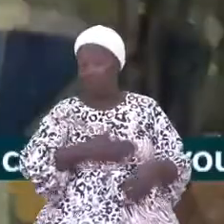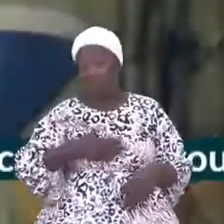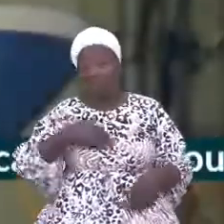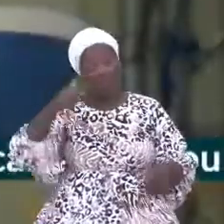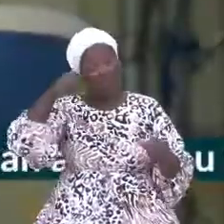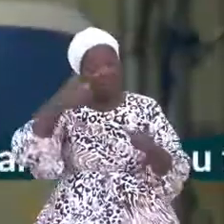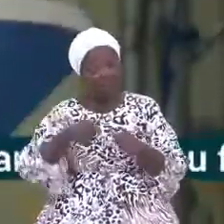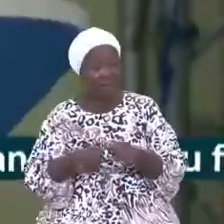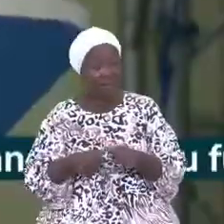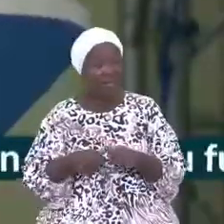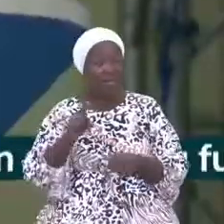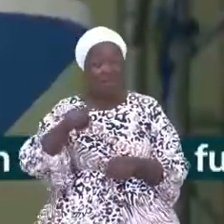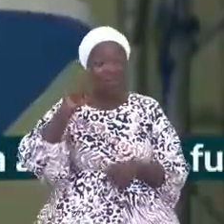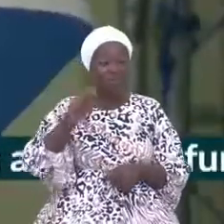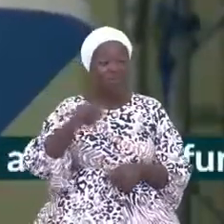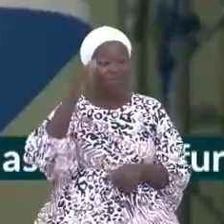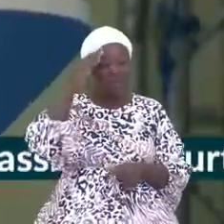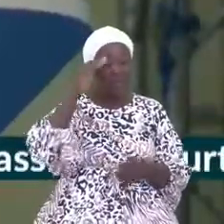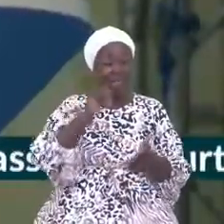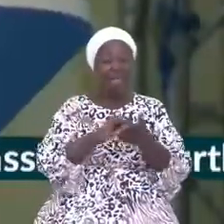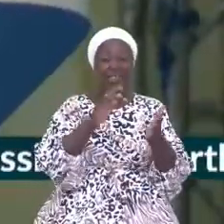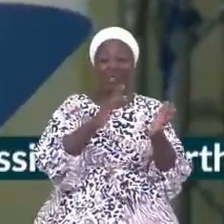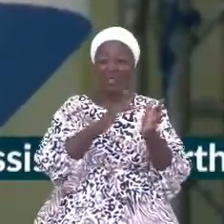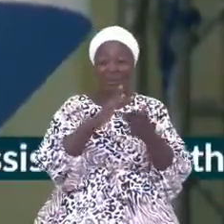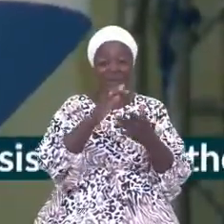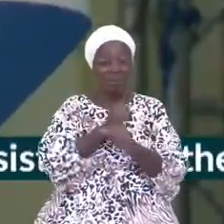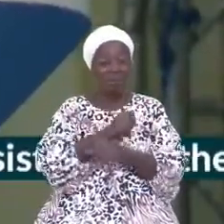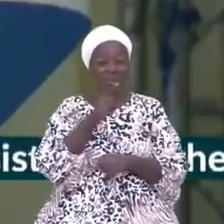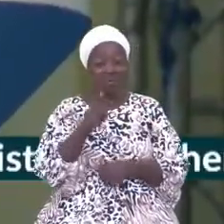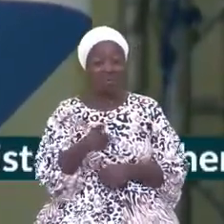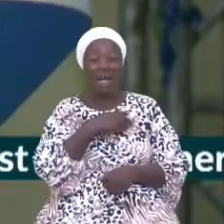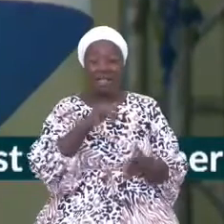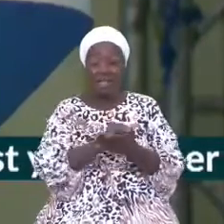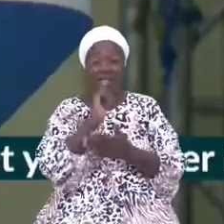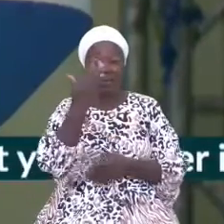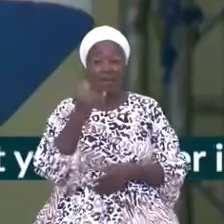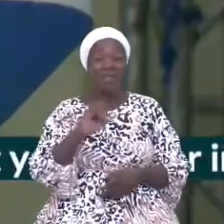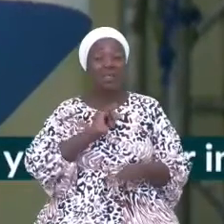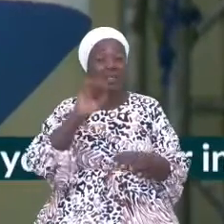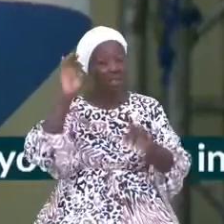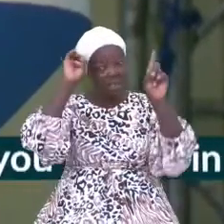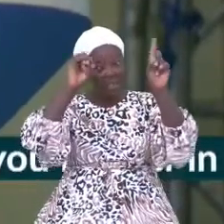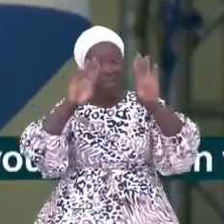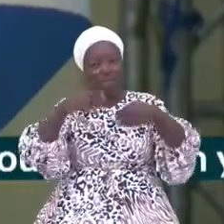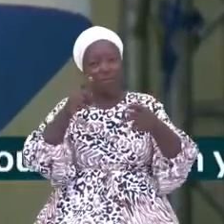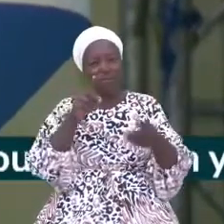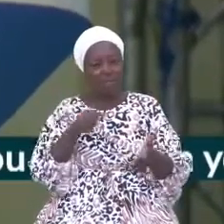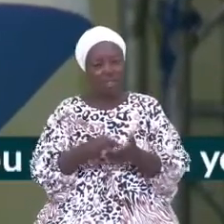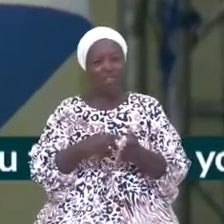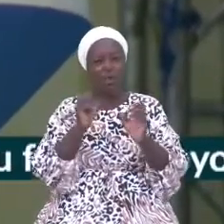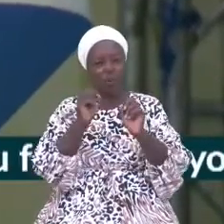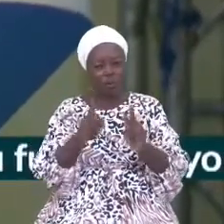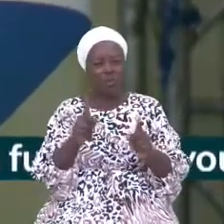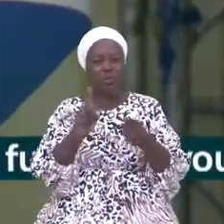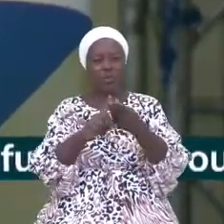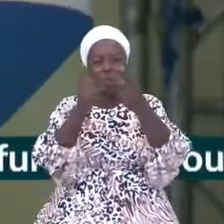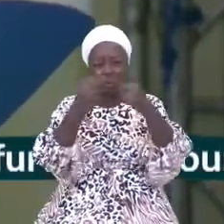reach as many that have given their lives unto the Lord. You remember,